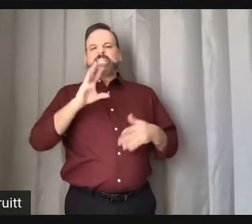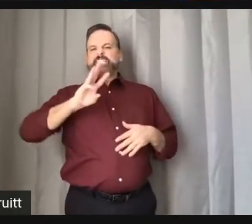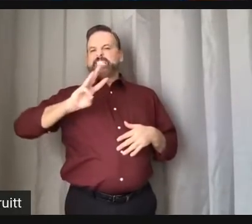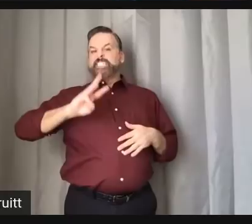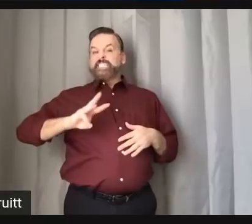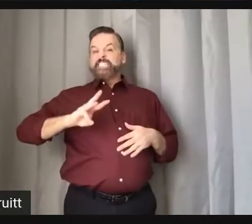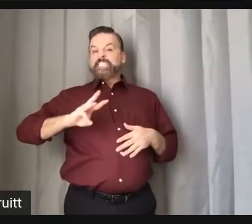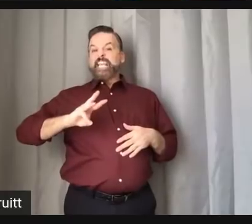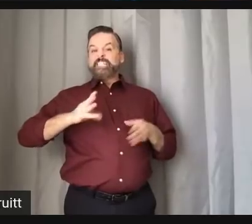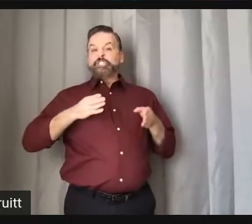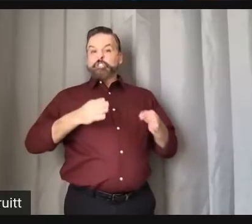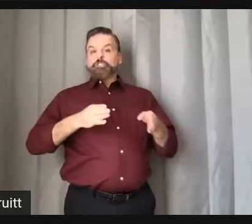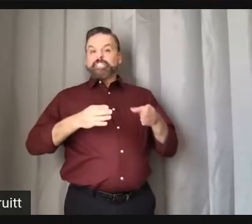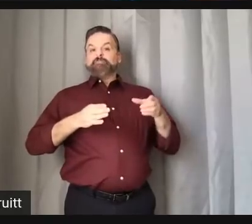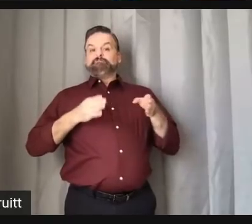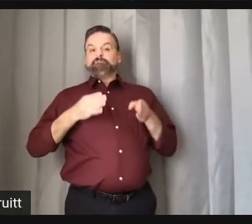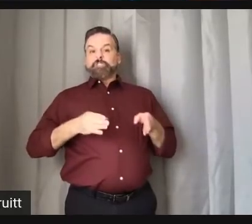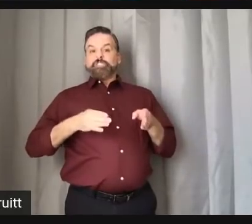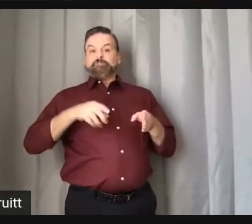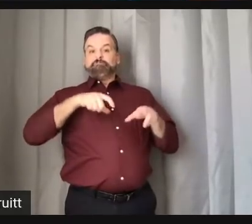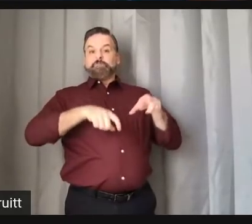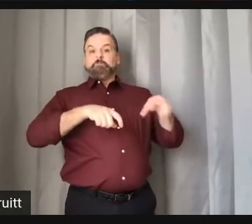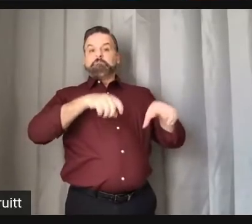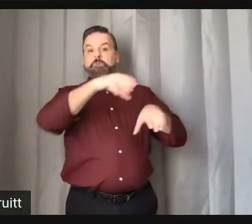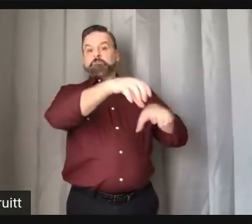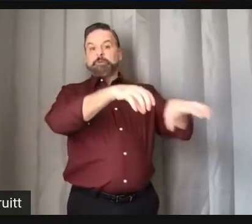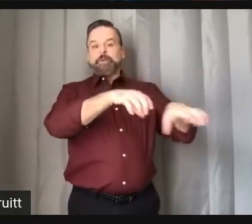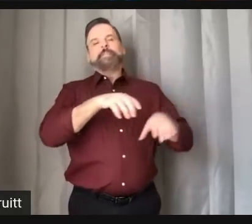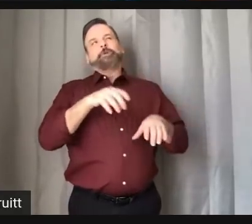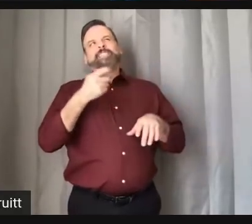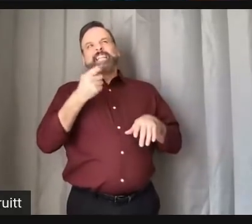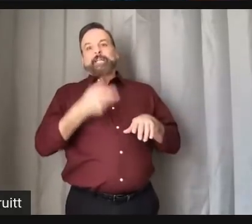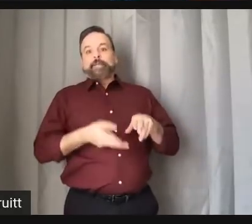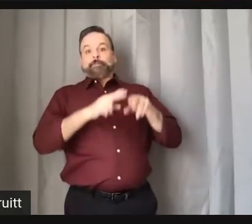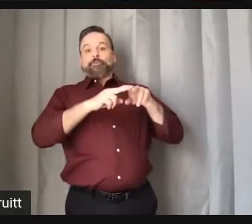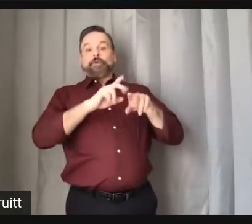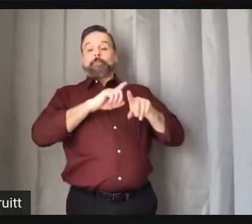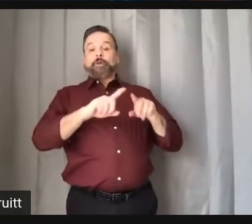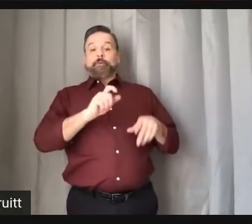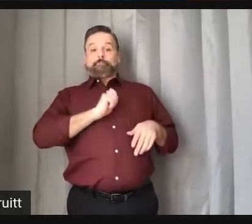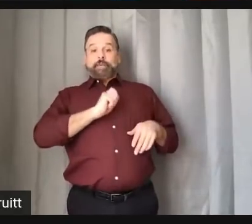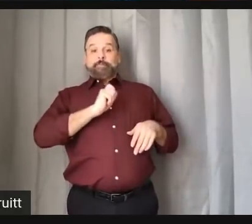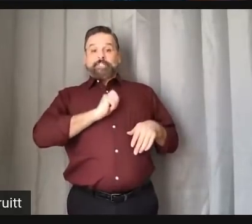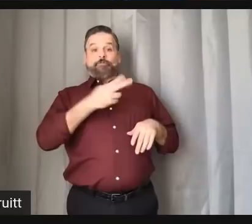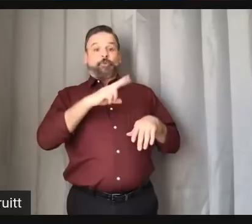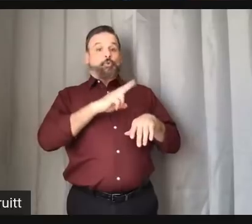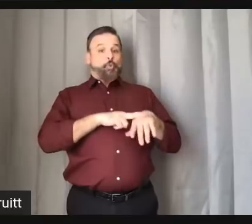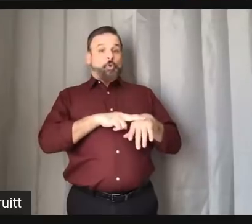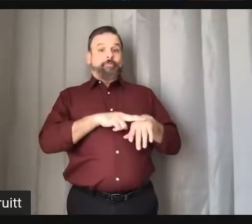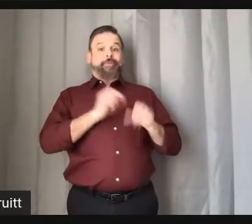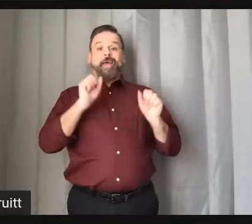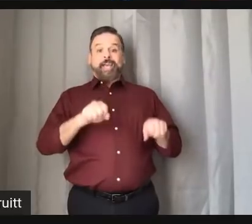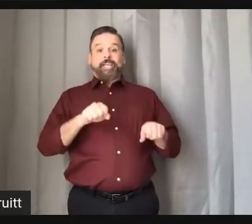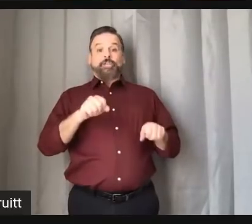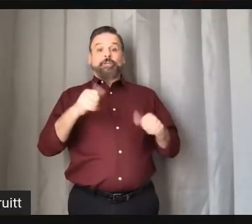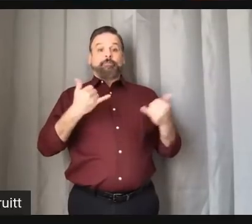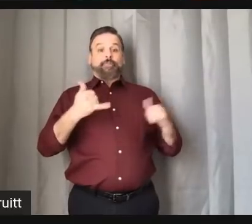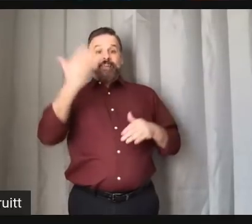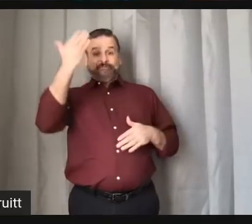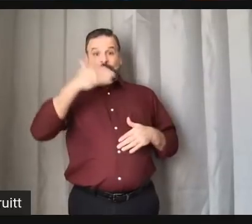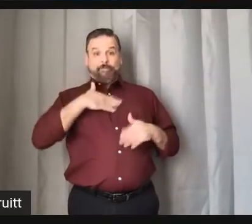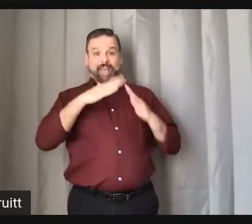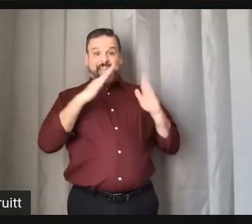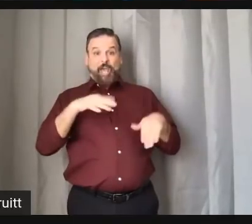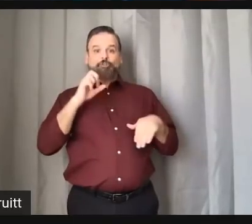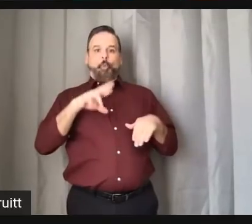away. So it was like a little upgrade. But in terms of by myself, I usually could only play in front of my house or